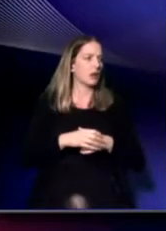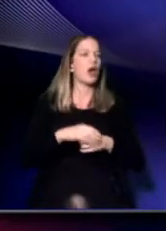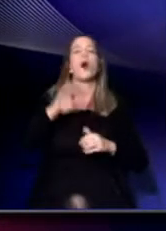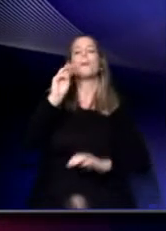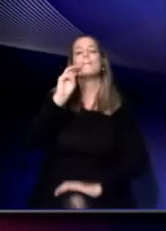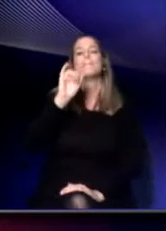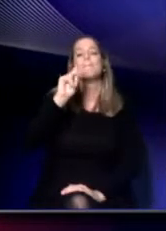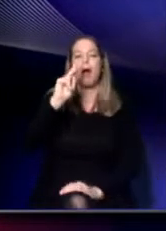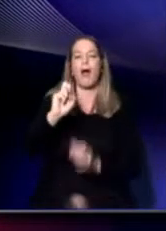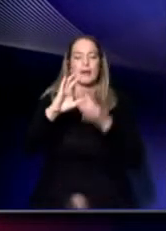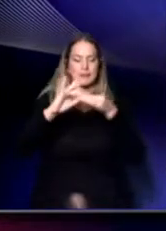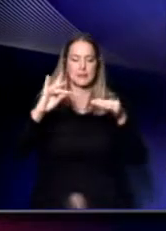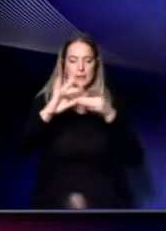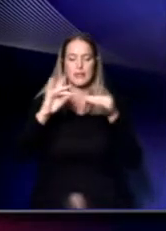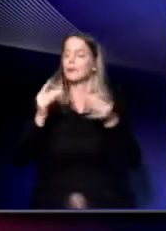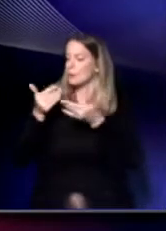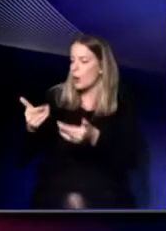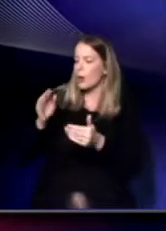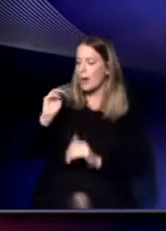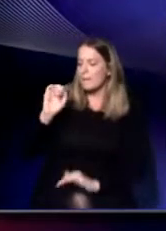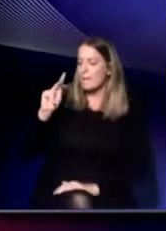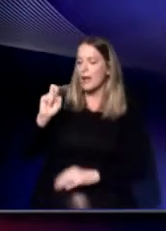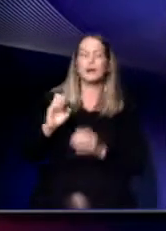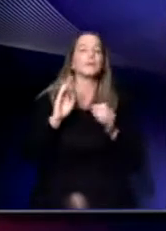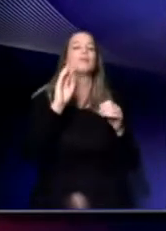This is Mike. Yes, go ahead, Mike.